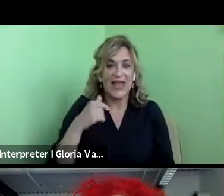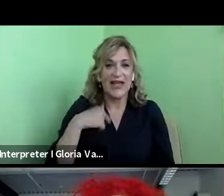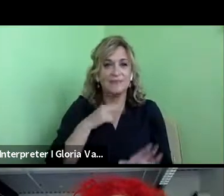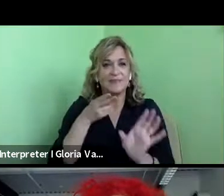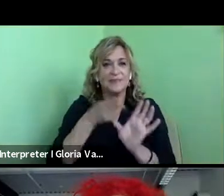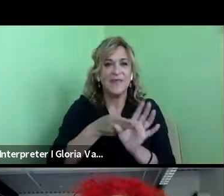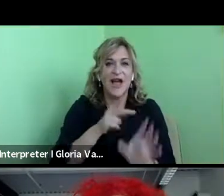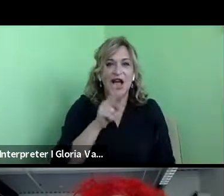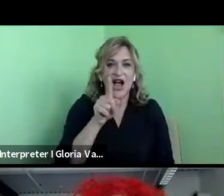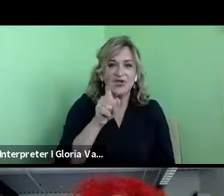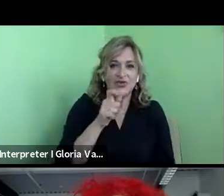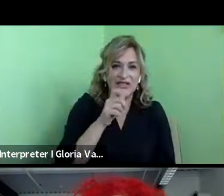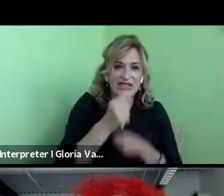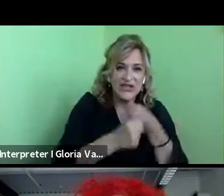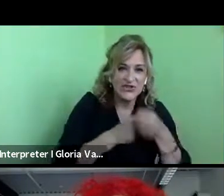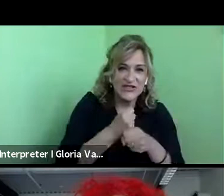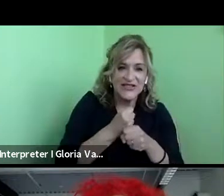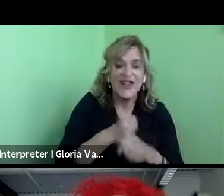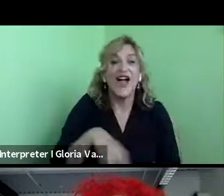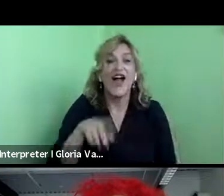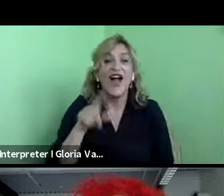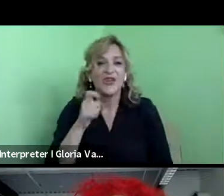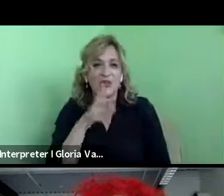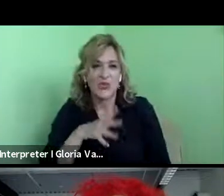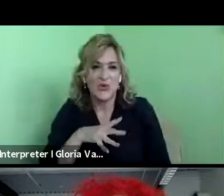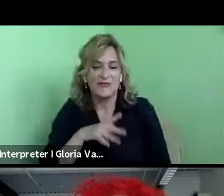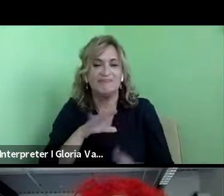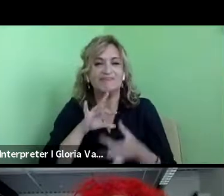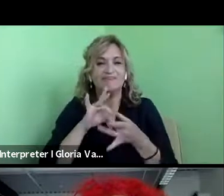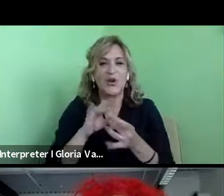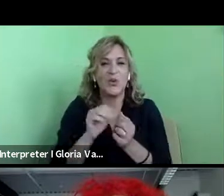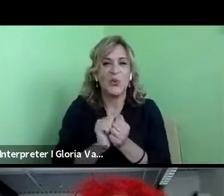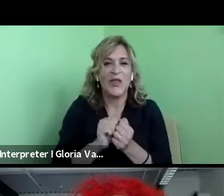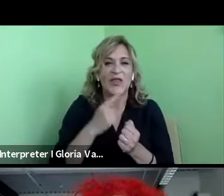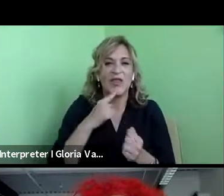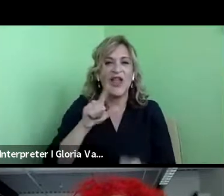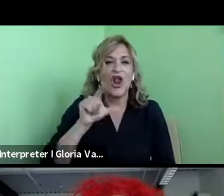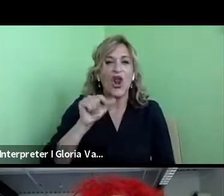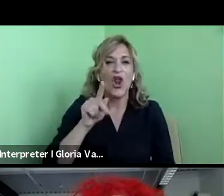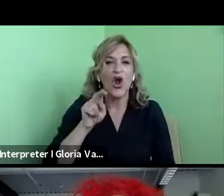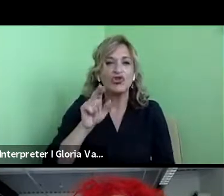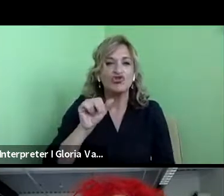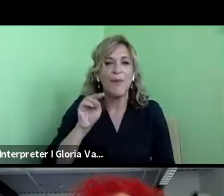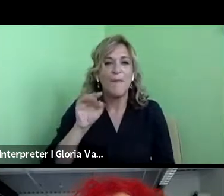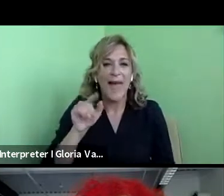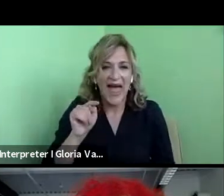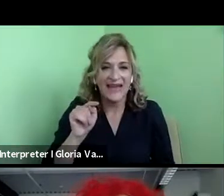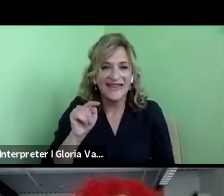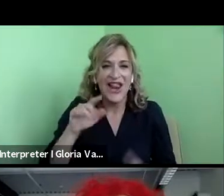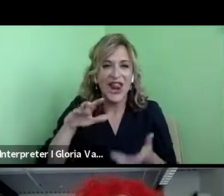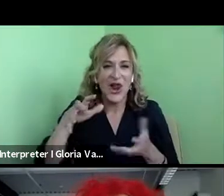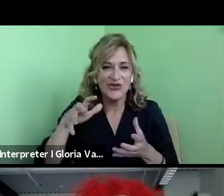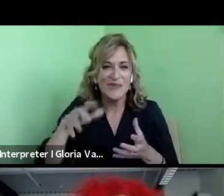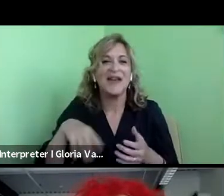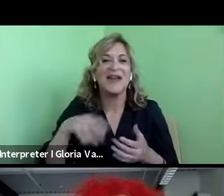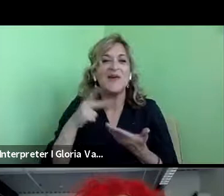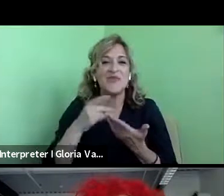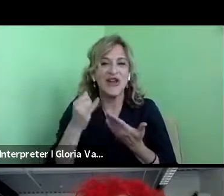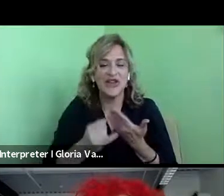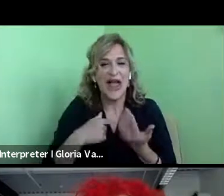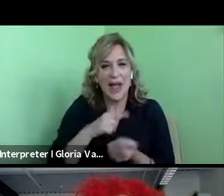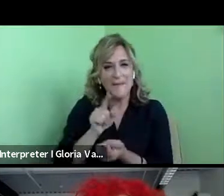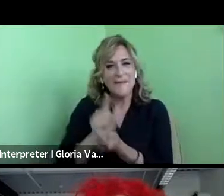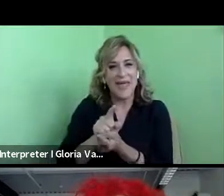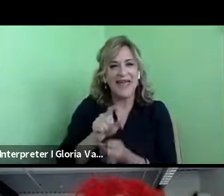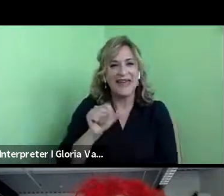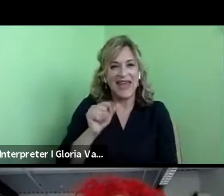a commissioned artist by the Laundromat Project. And so I know Ayesha, I had met her before. And